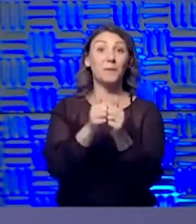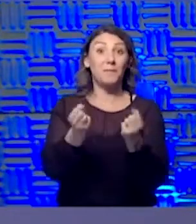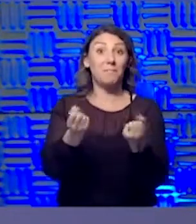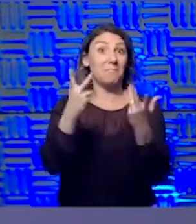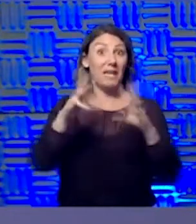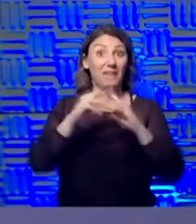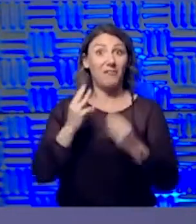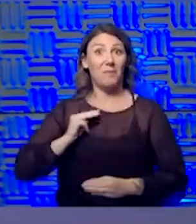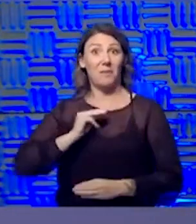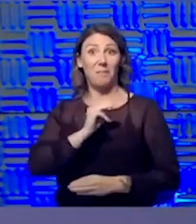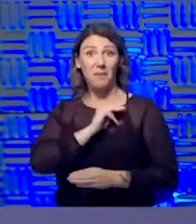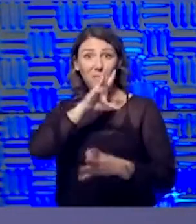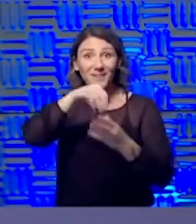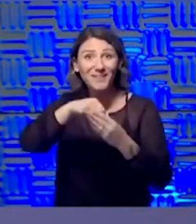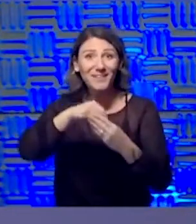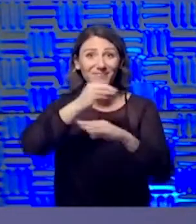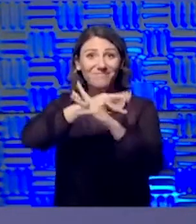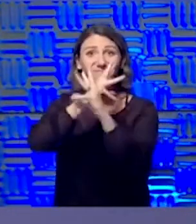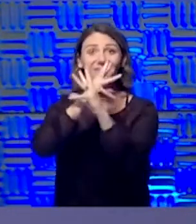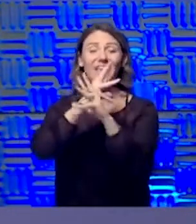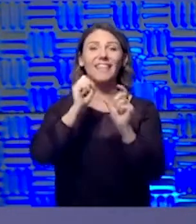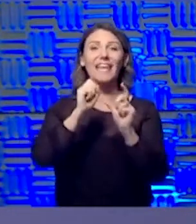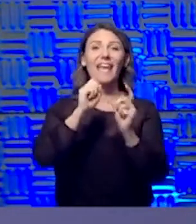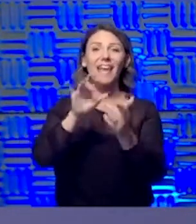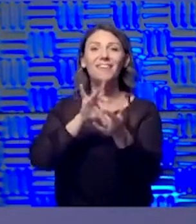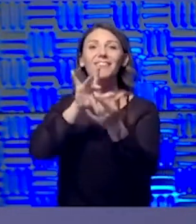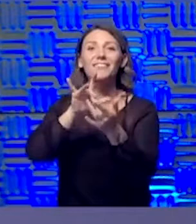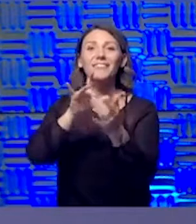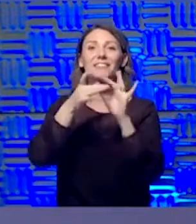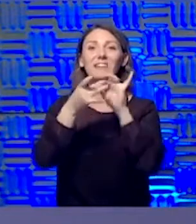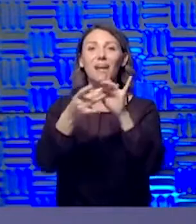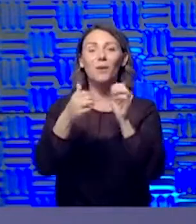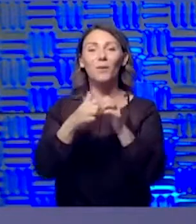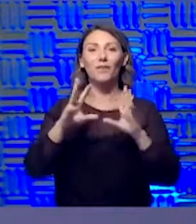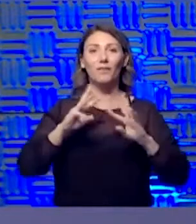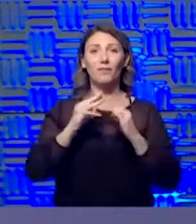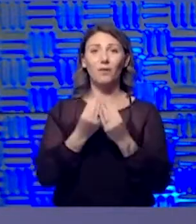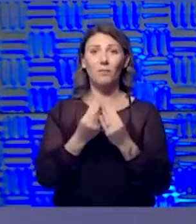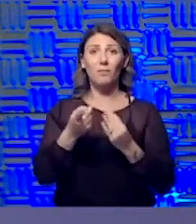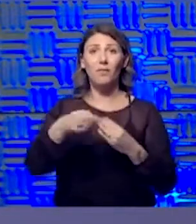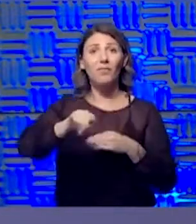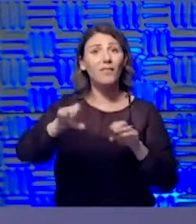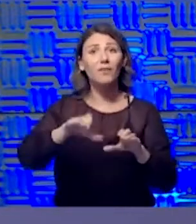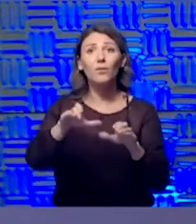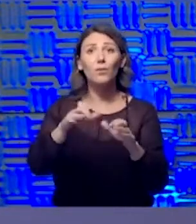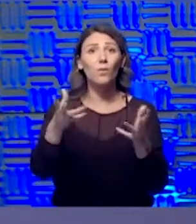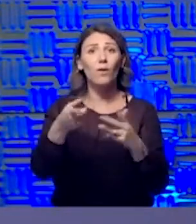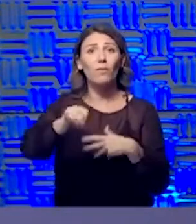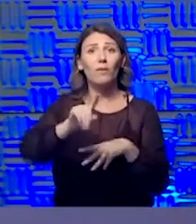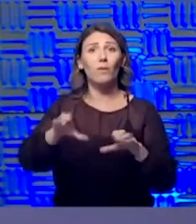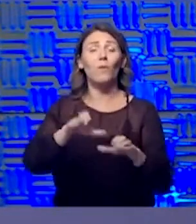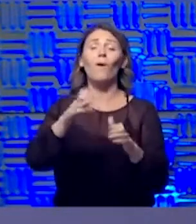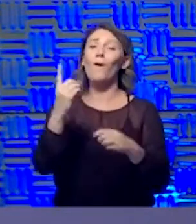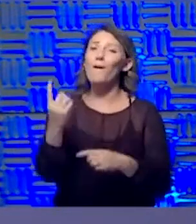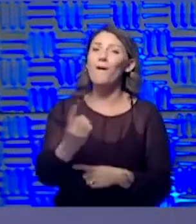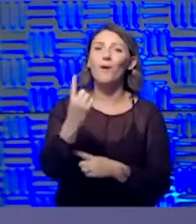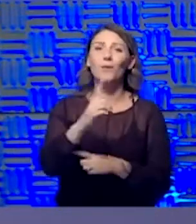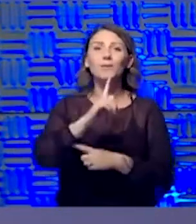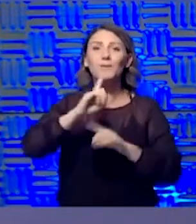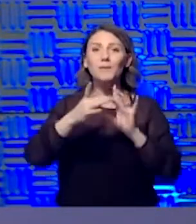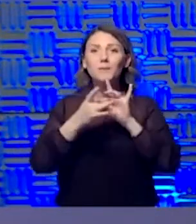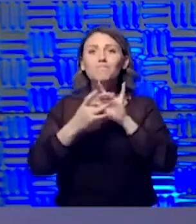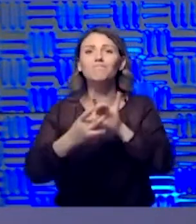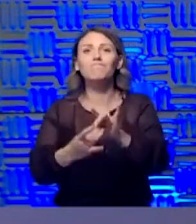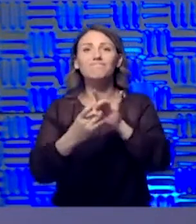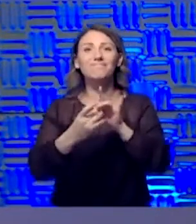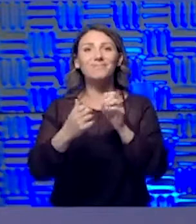the patients in the hospital can connect with their family, and they do what they've done always, which is really connect with